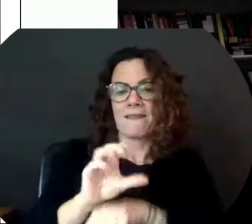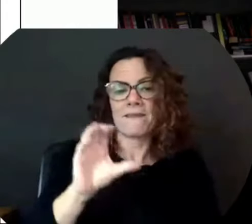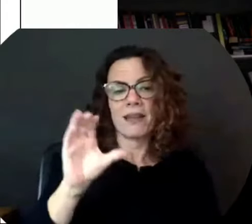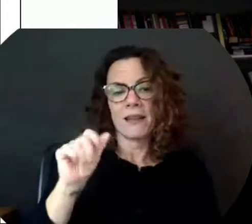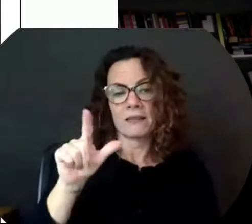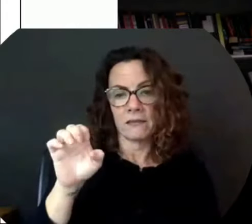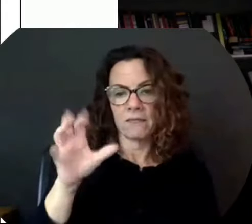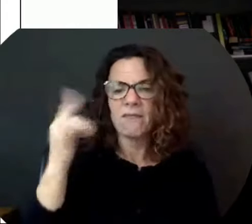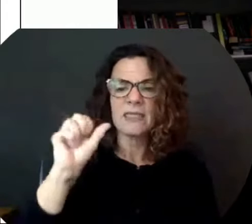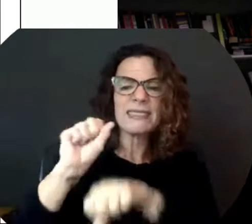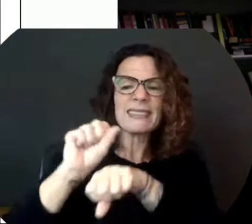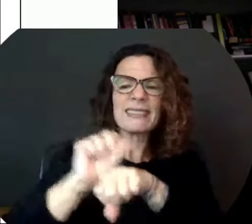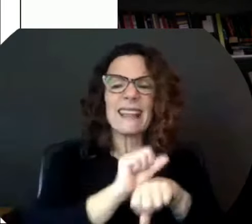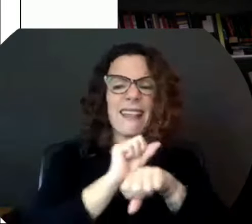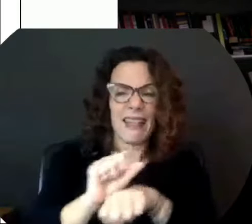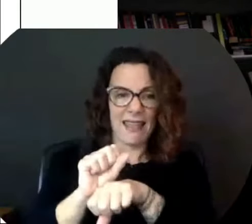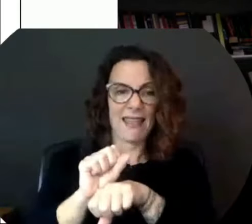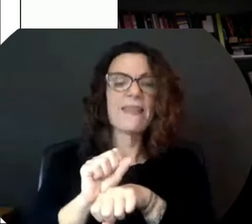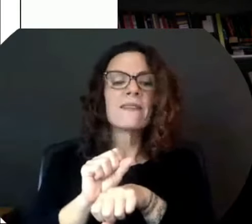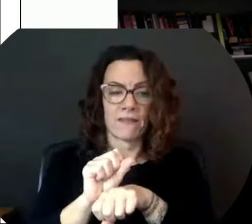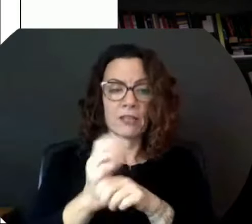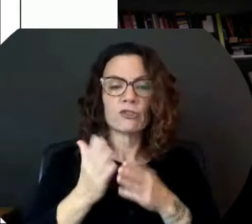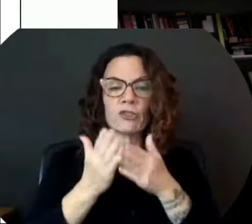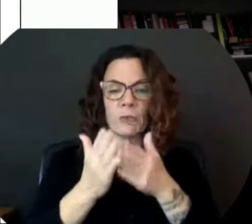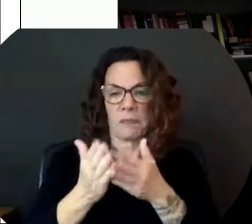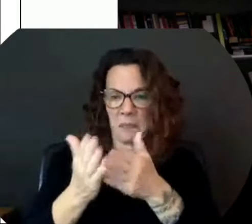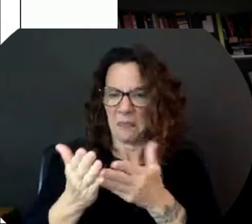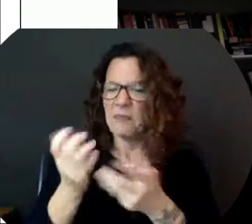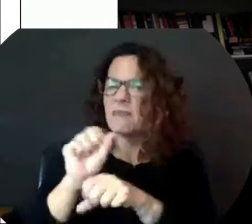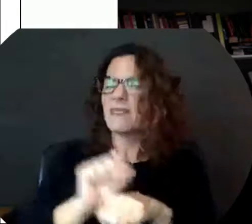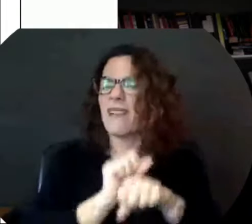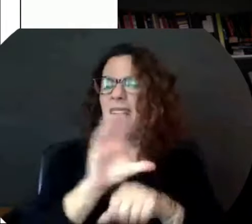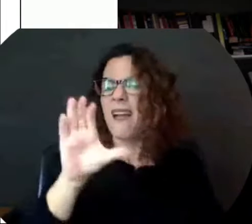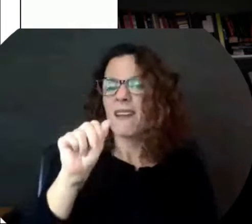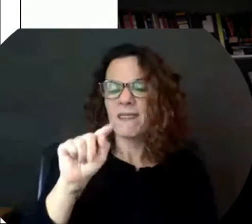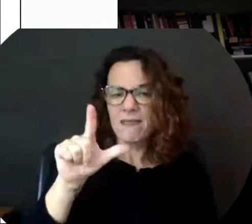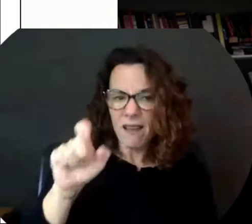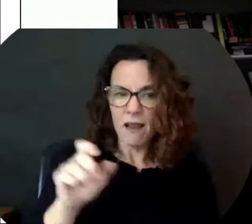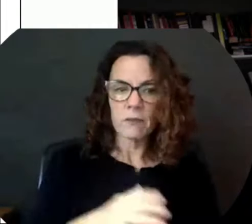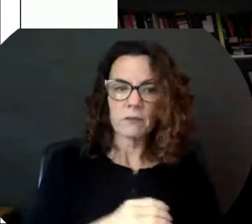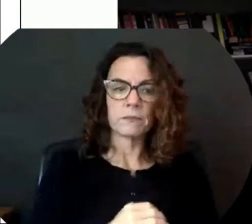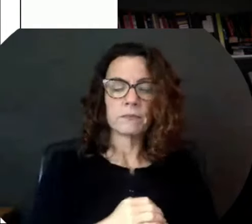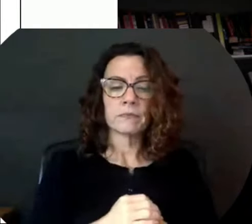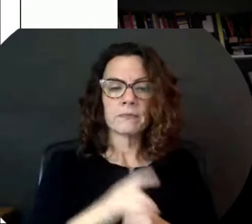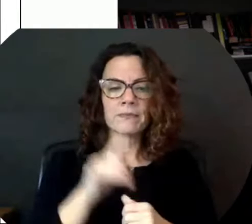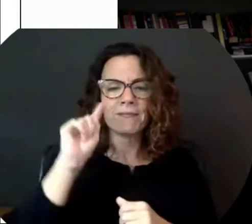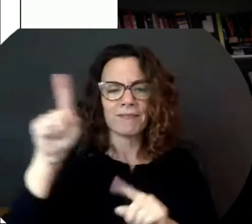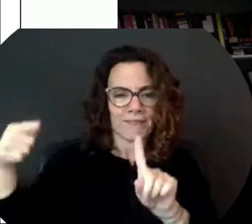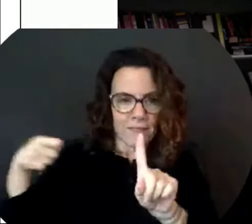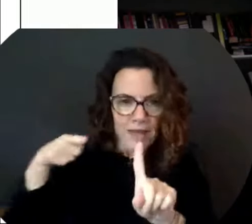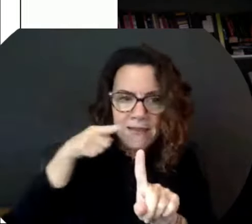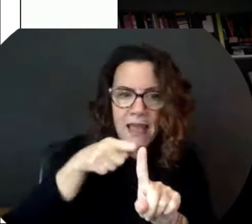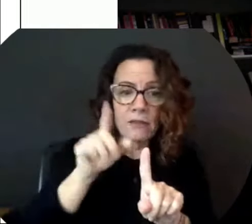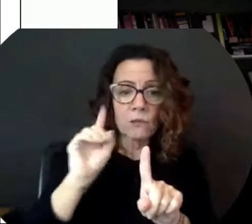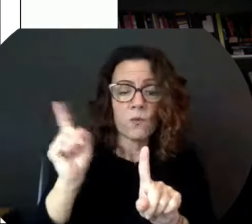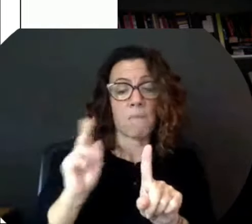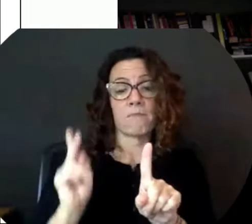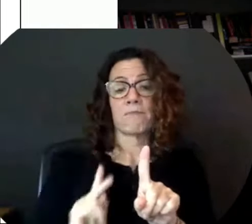where people are part of the preparation for the transatlantic journey, is a kind of persistent